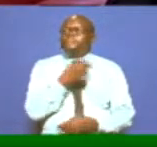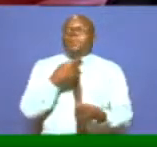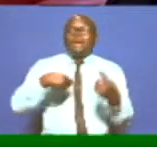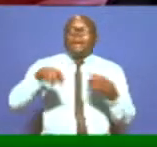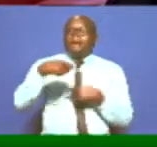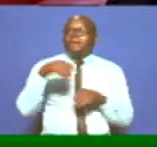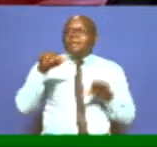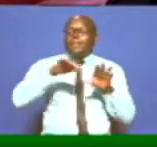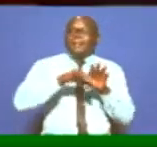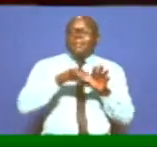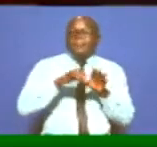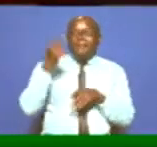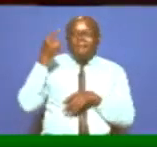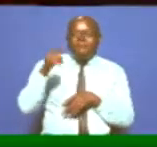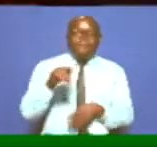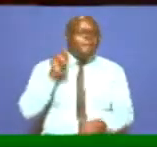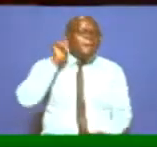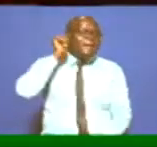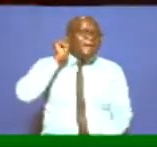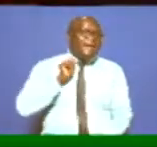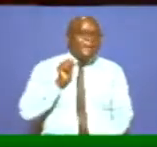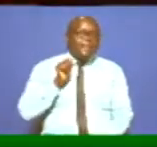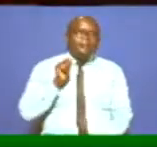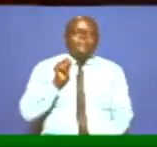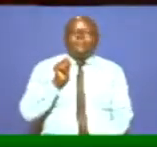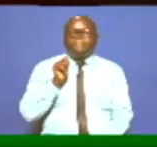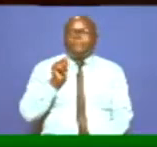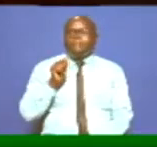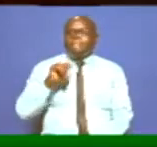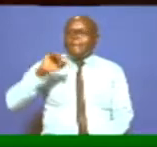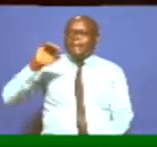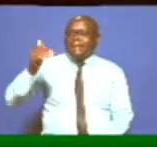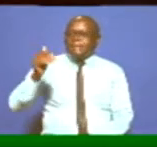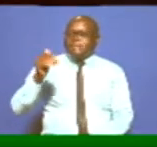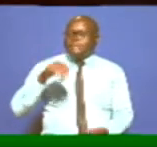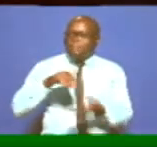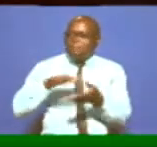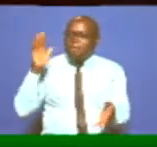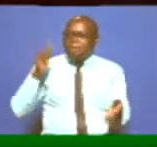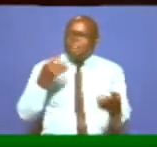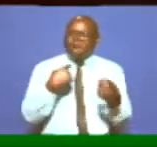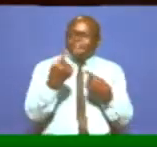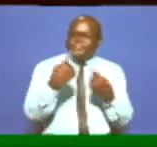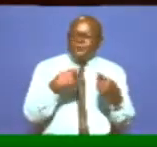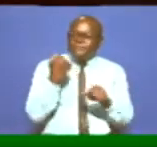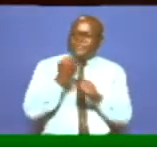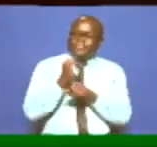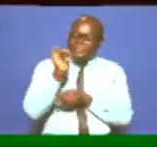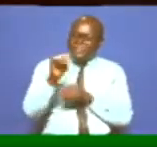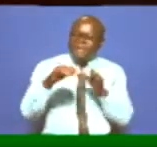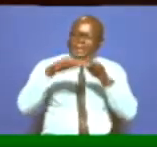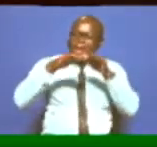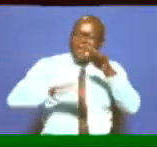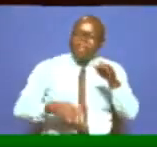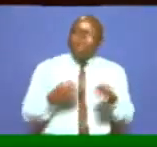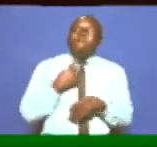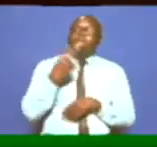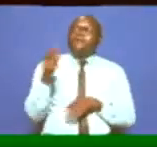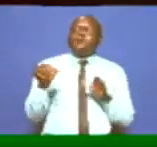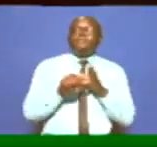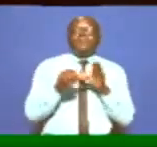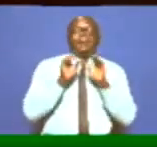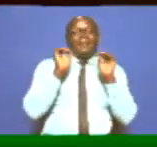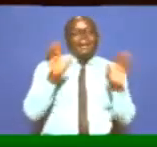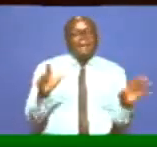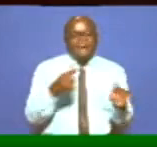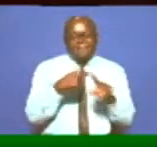member for Nandi Hills. Quite a lot of consultation. Now, do it in low tones. Yes. We do not have a problem with consultations,